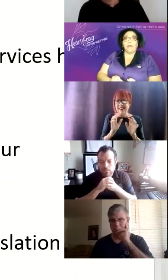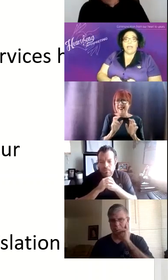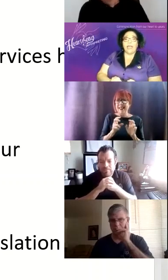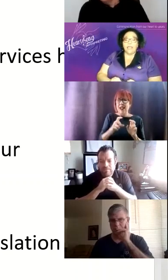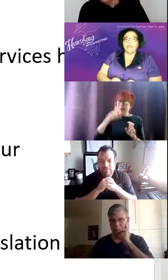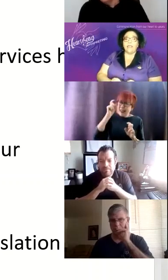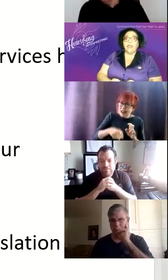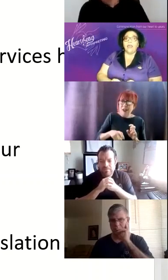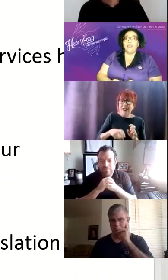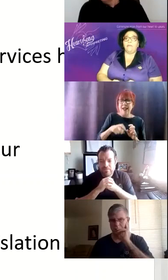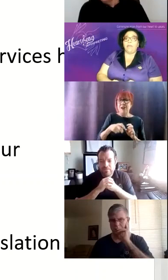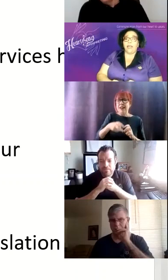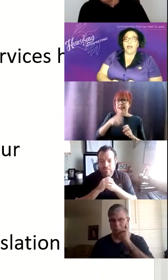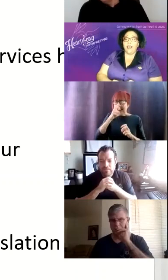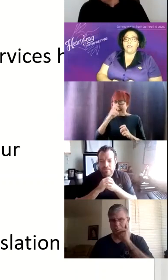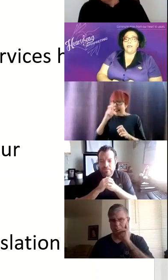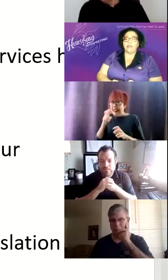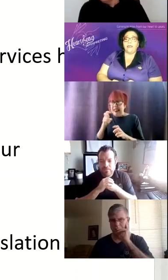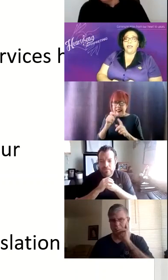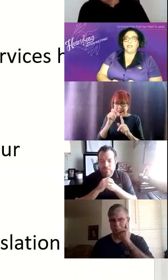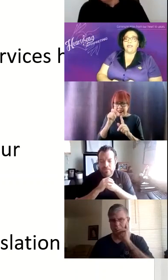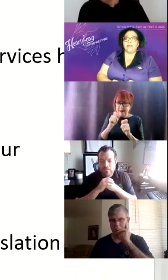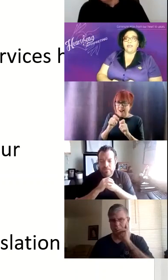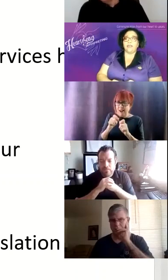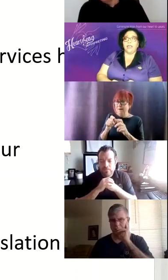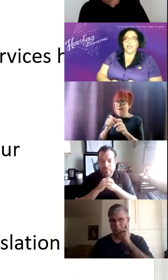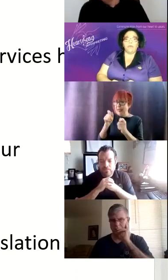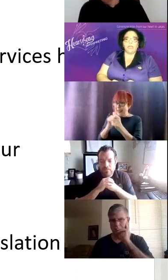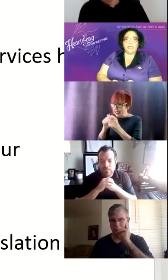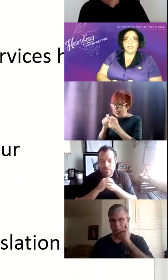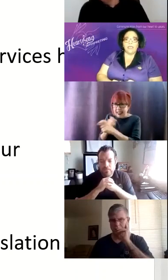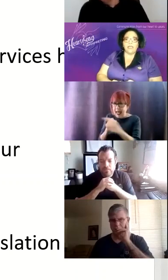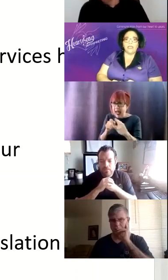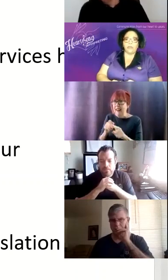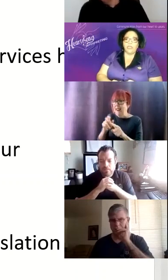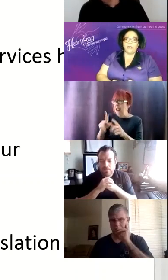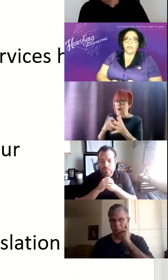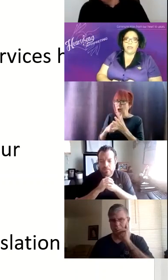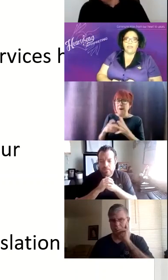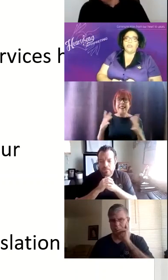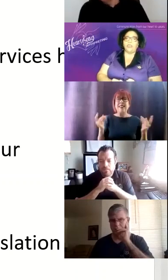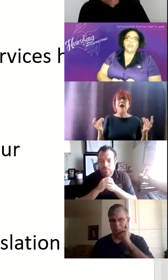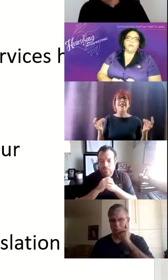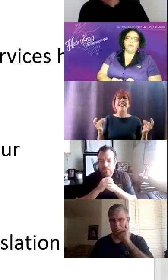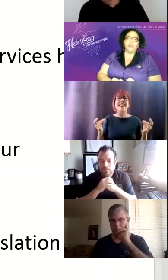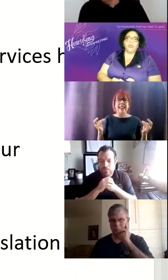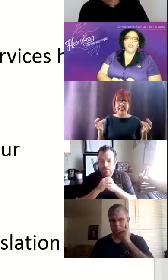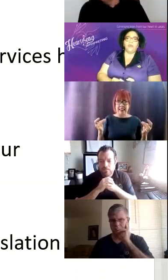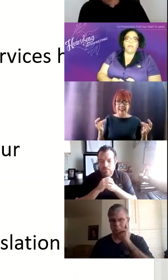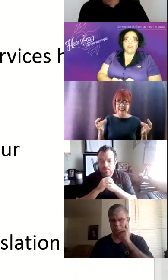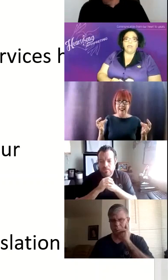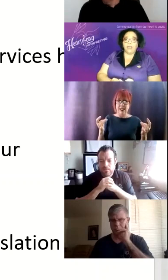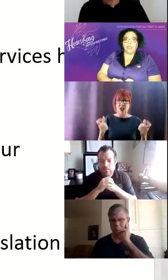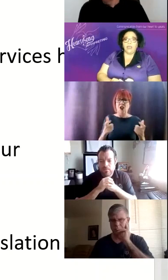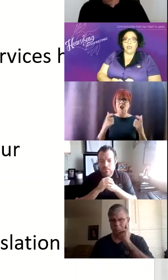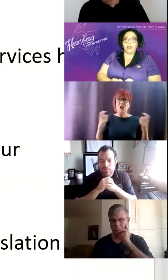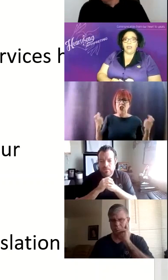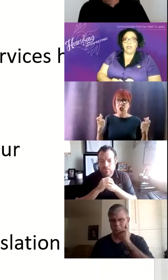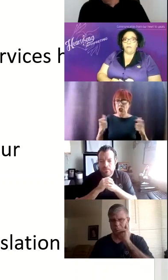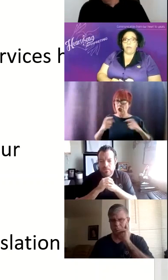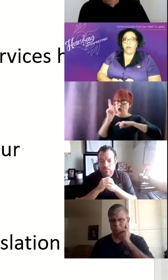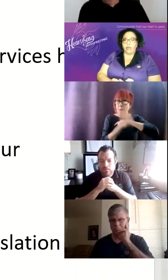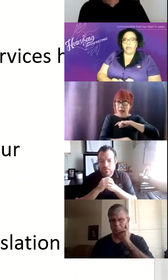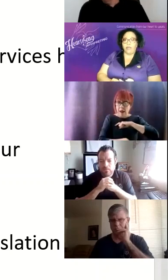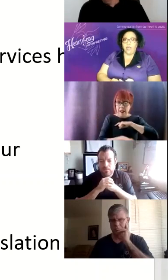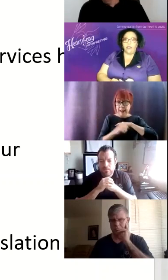where everybody is, because it's a really sticky situation, because there's a huge penalty